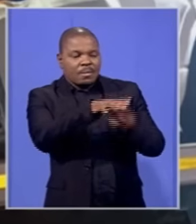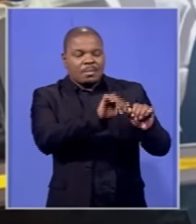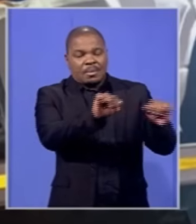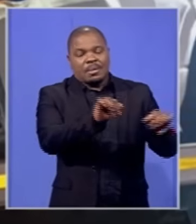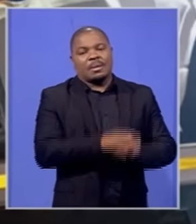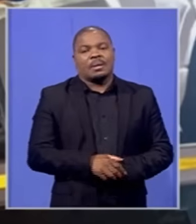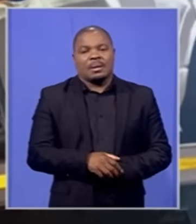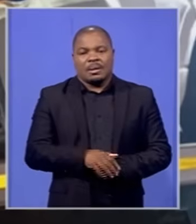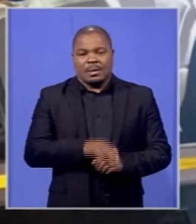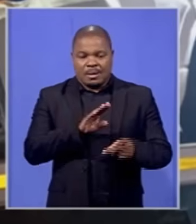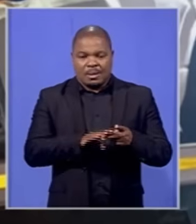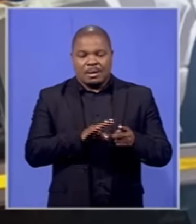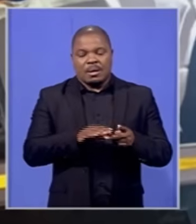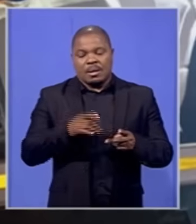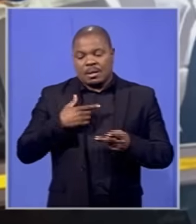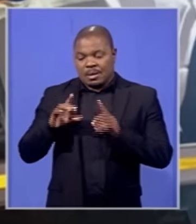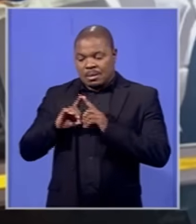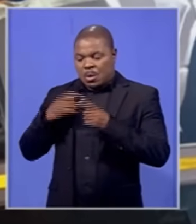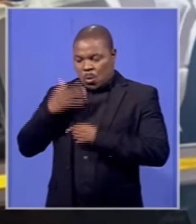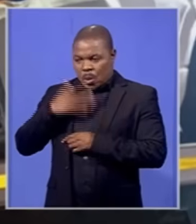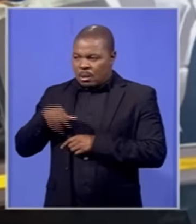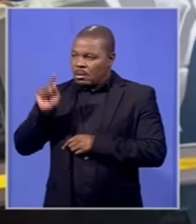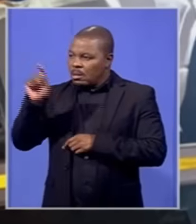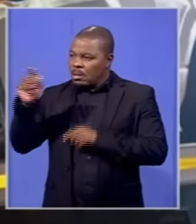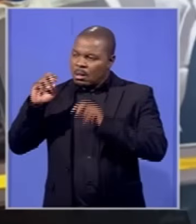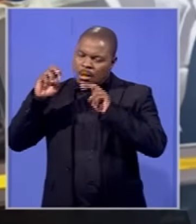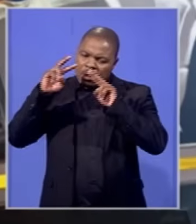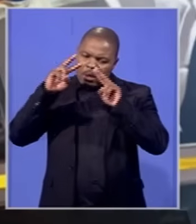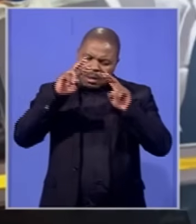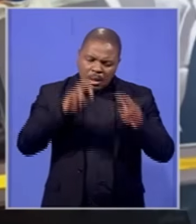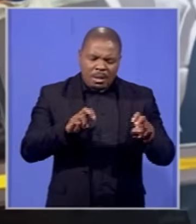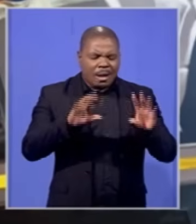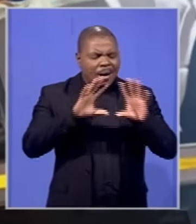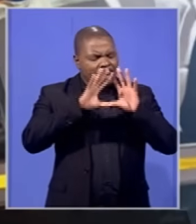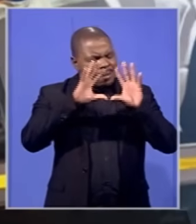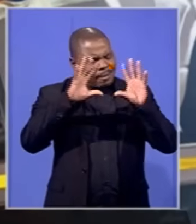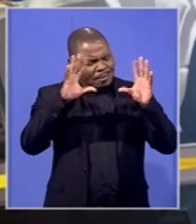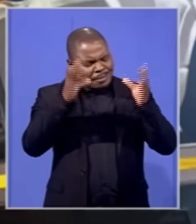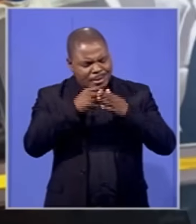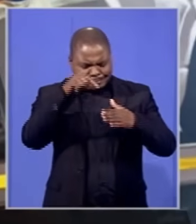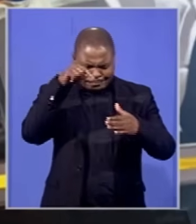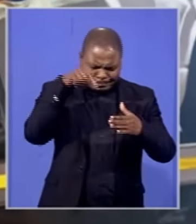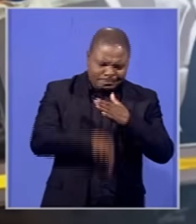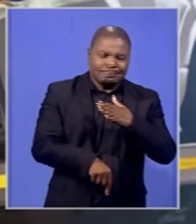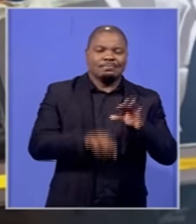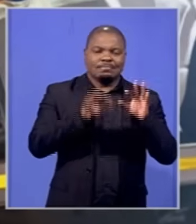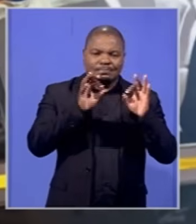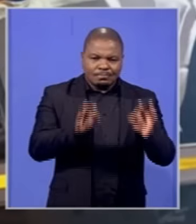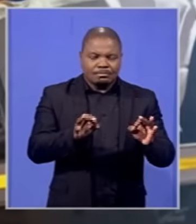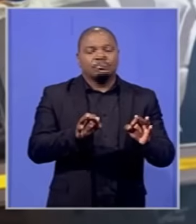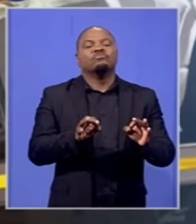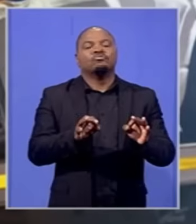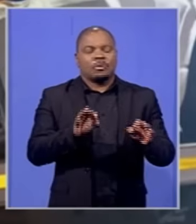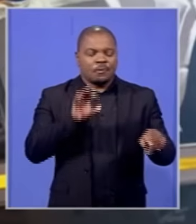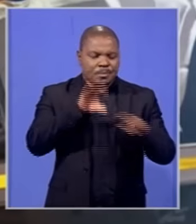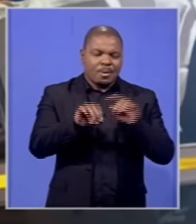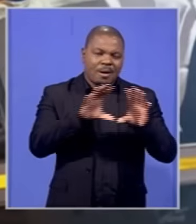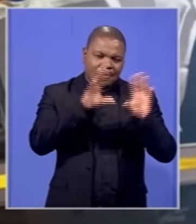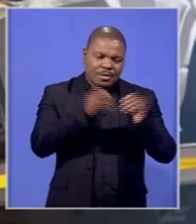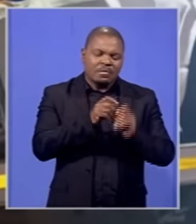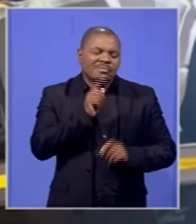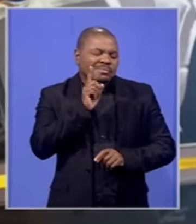and is calling for investigators to leave nothing to chance in their investigation of what the